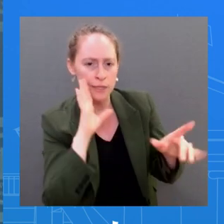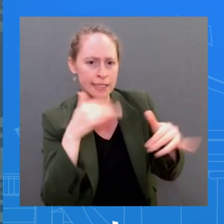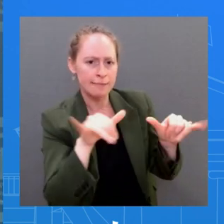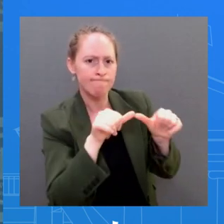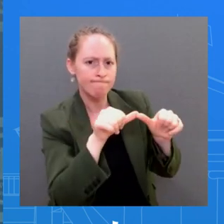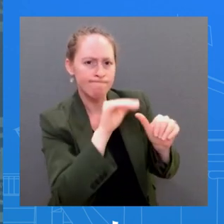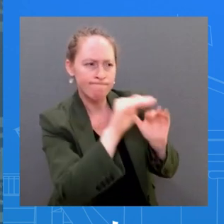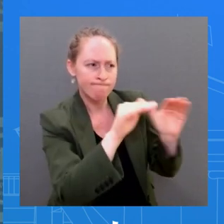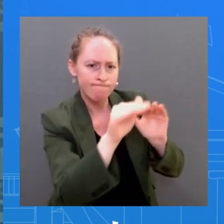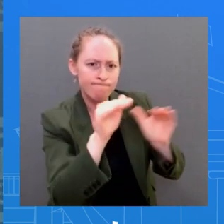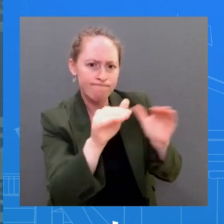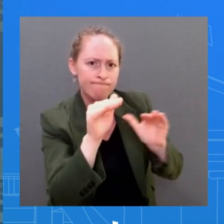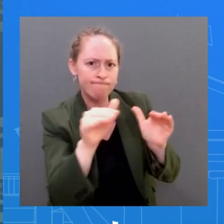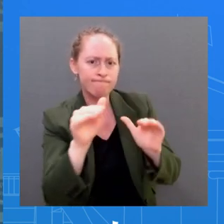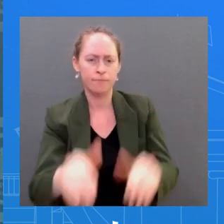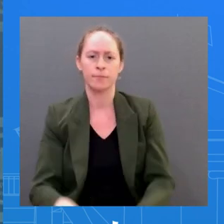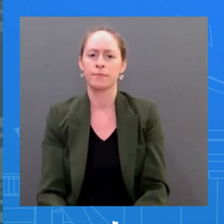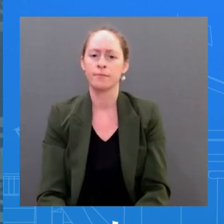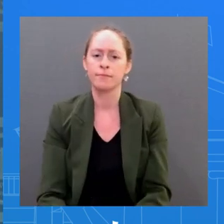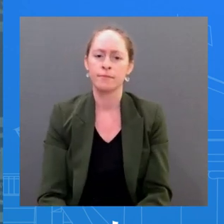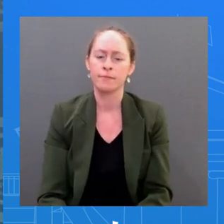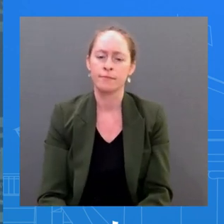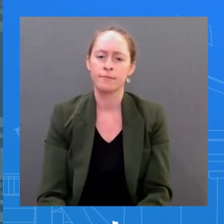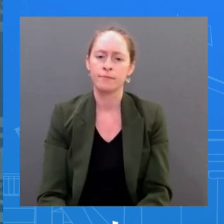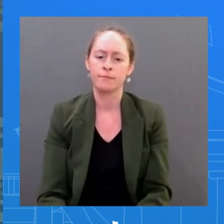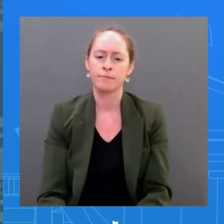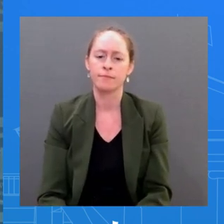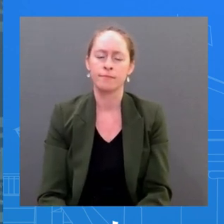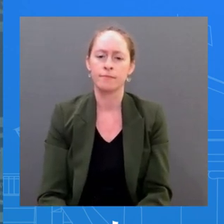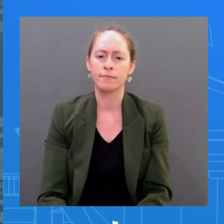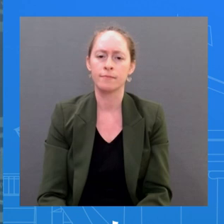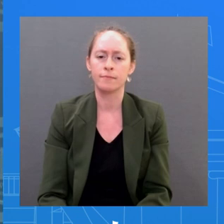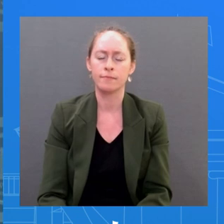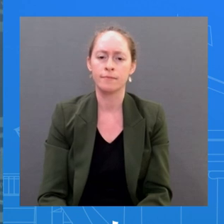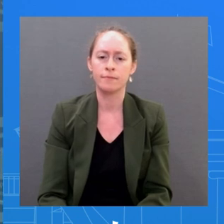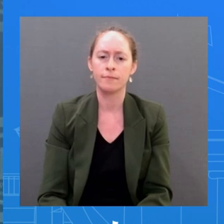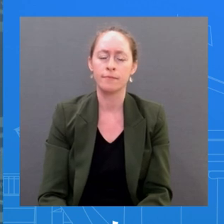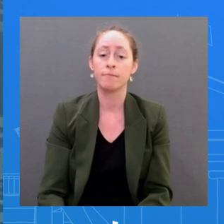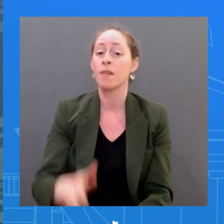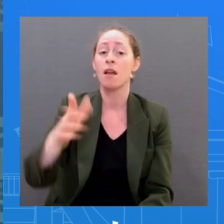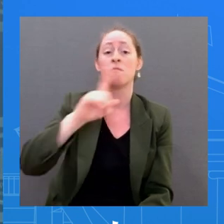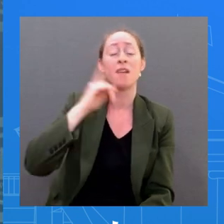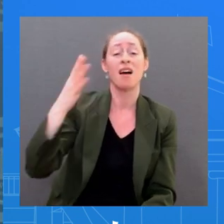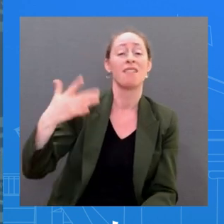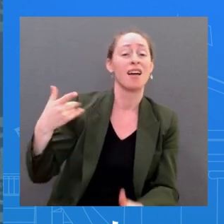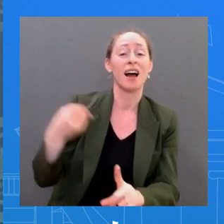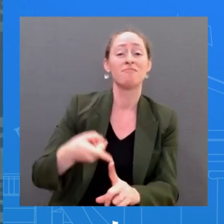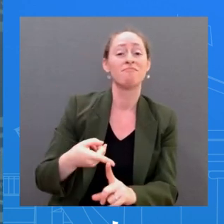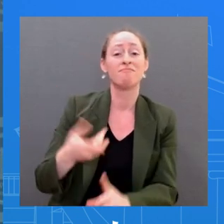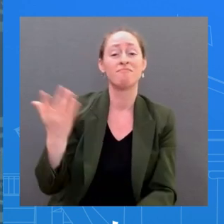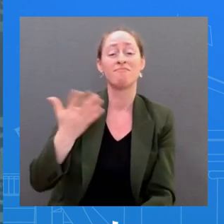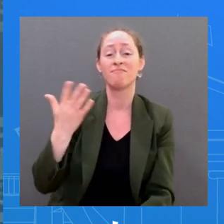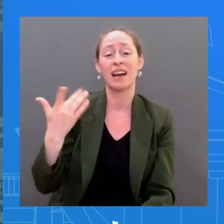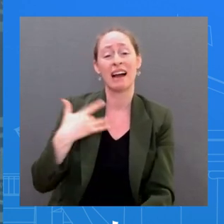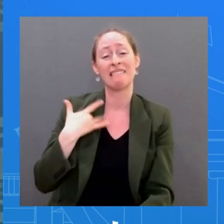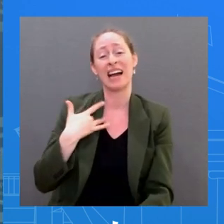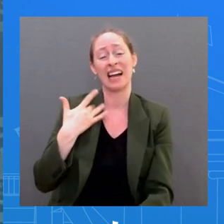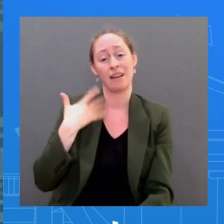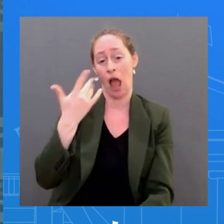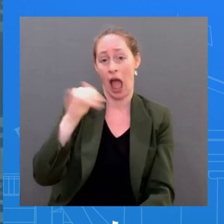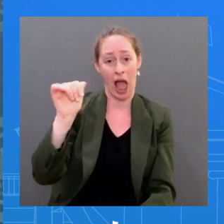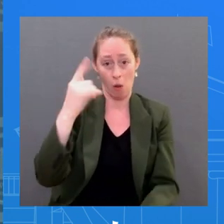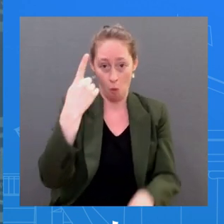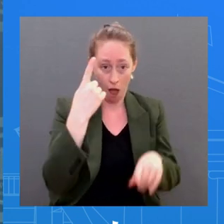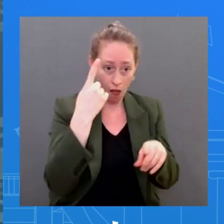a comprehensive gun reform on Thursday. But he also believes that any step forward is important. Clearly, we're not